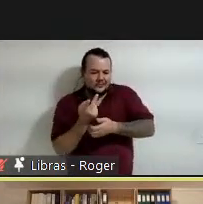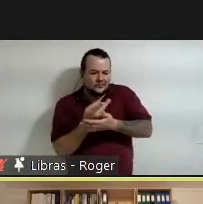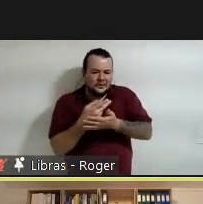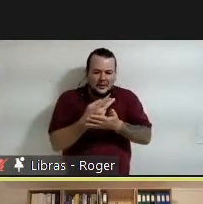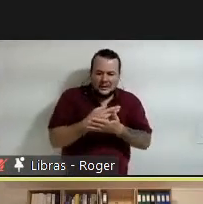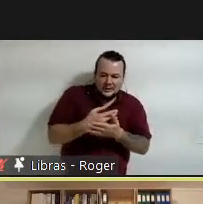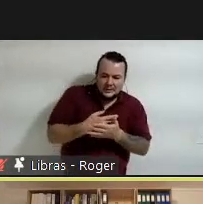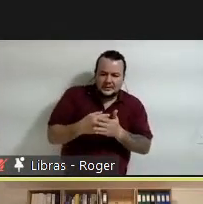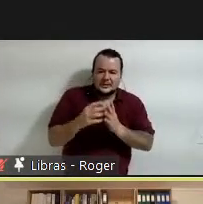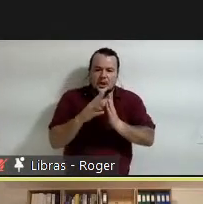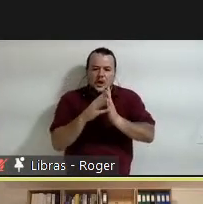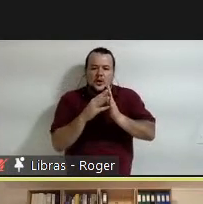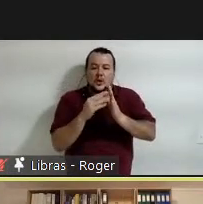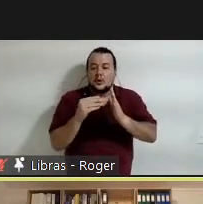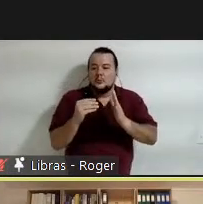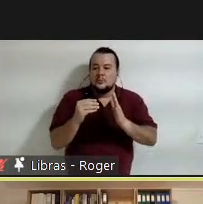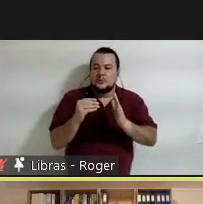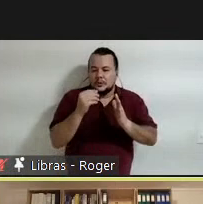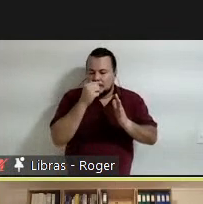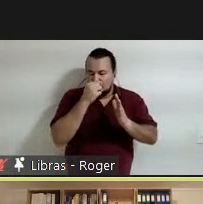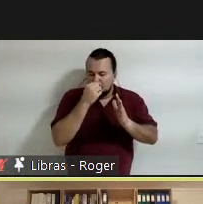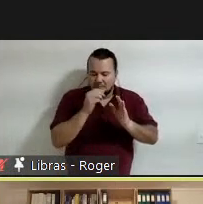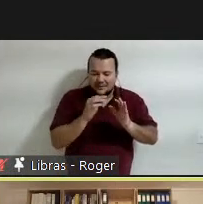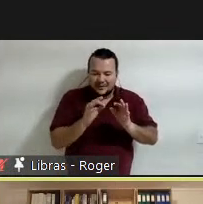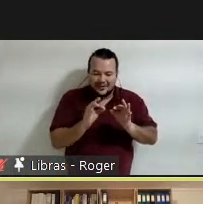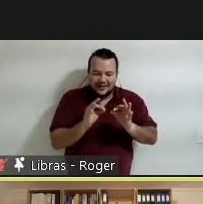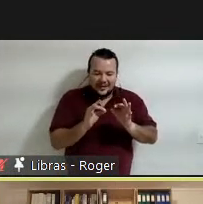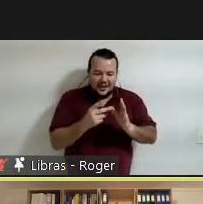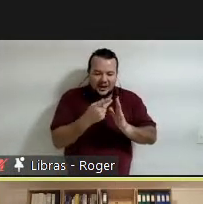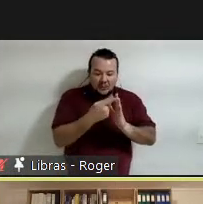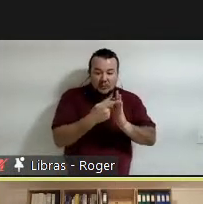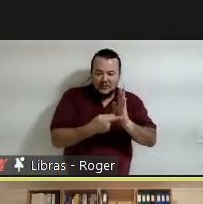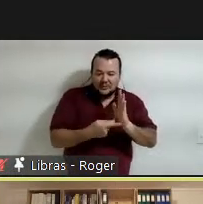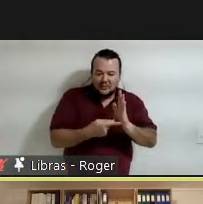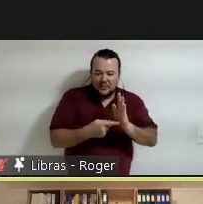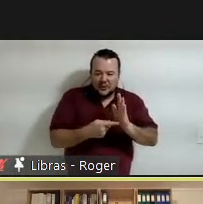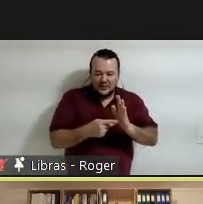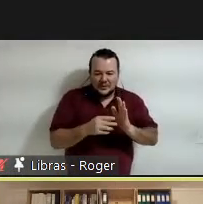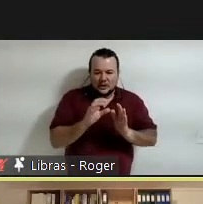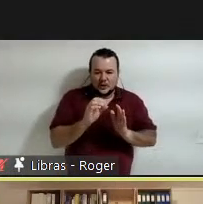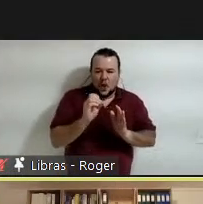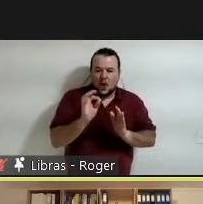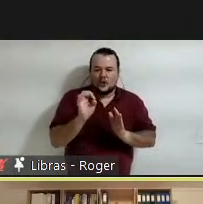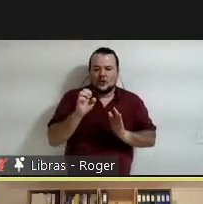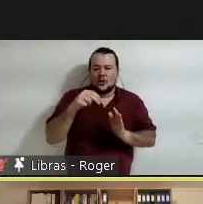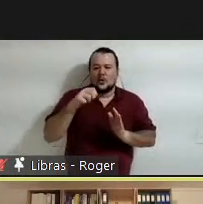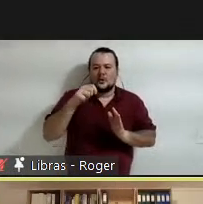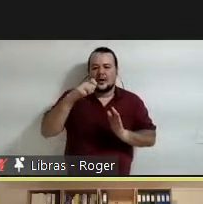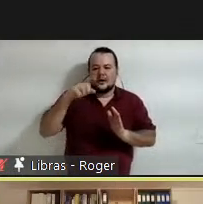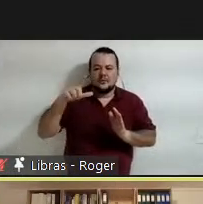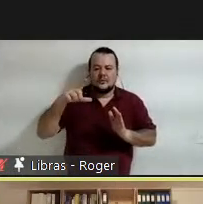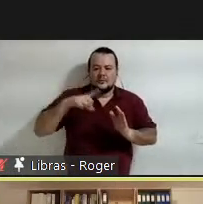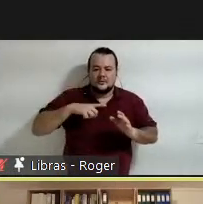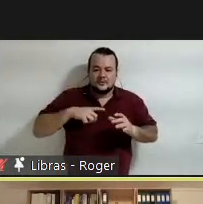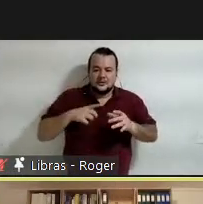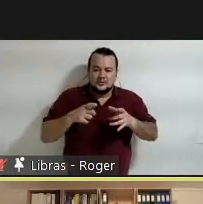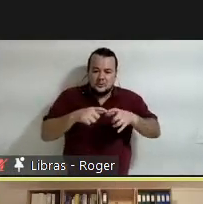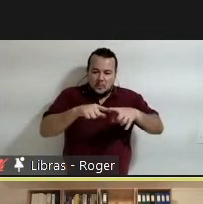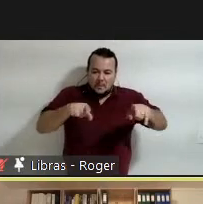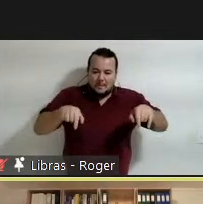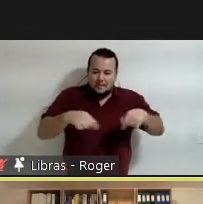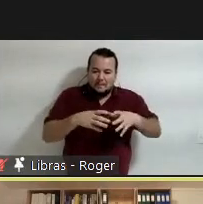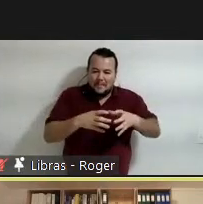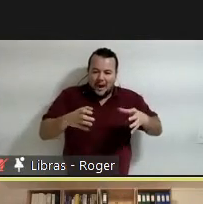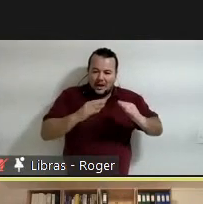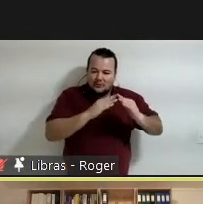should be noted, very large urban blocks, which influenced the architecture. A few maps to show the development of